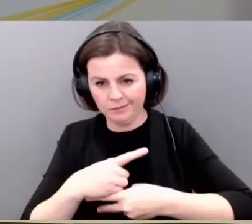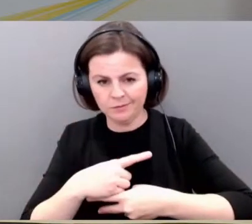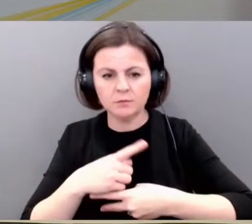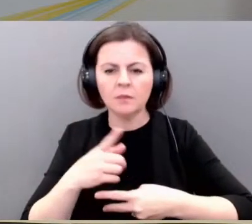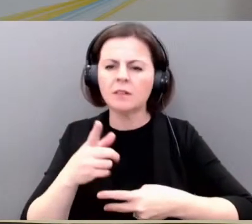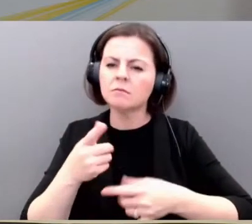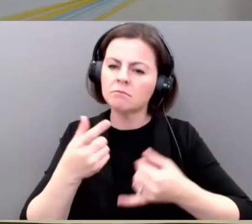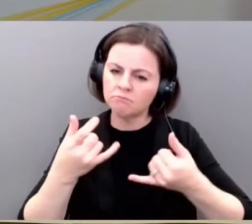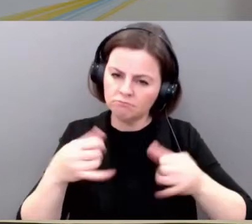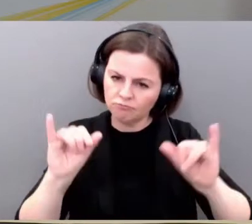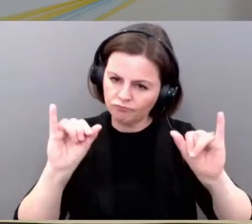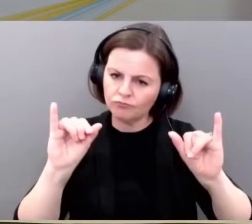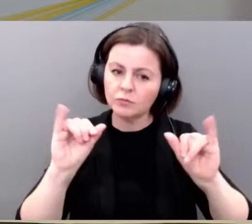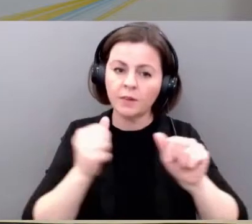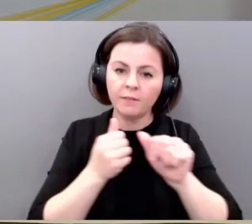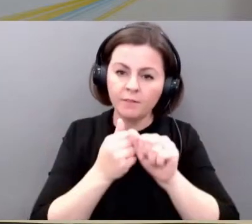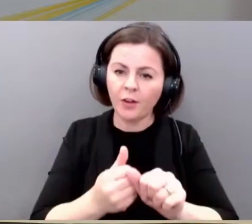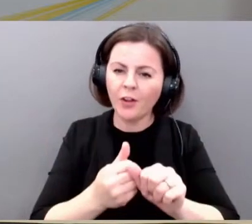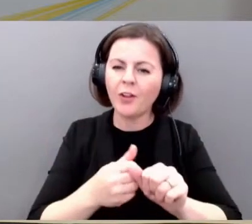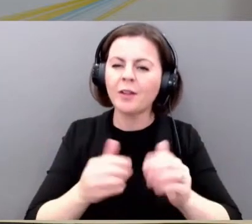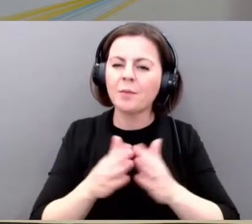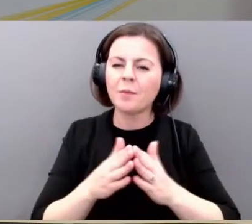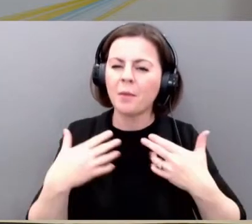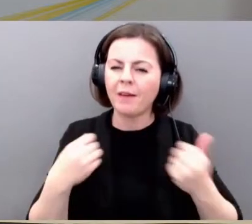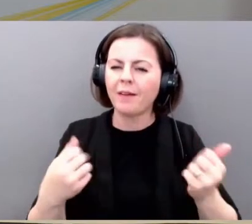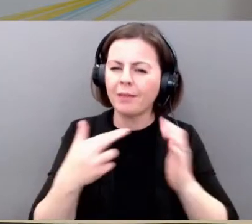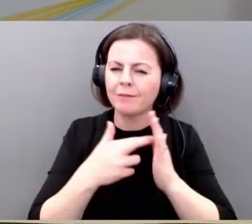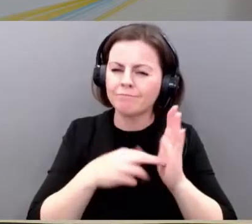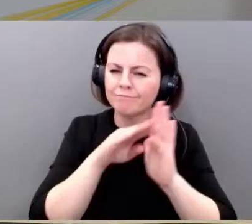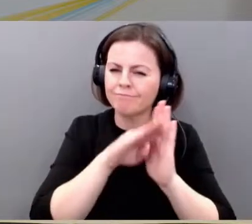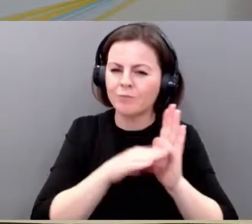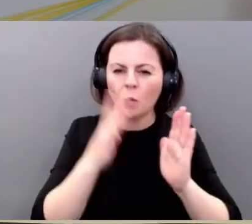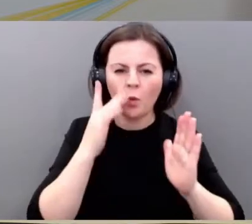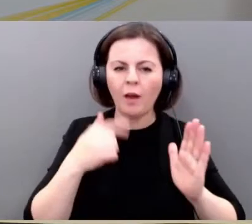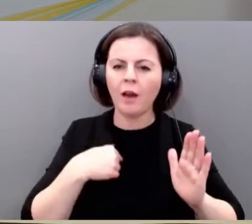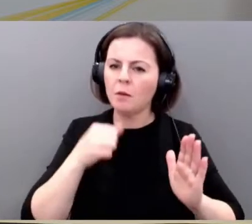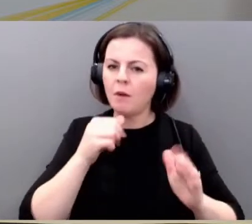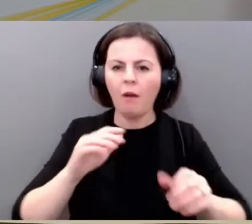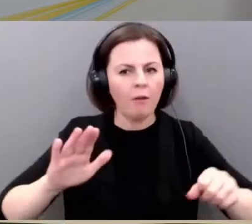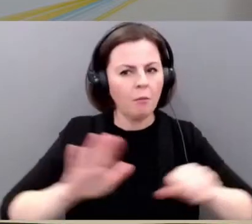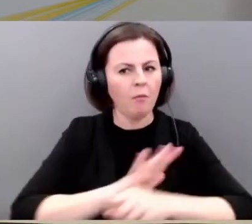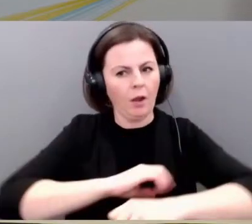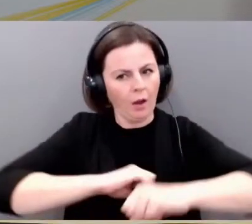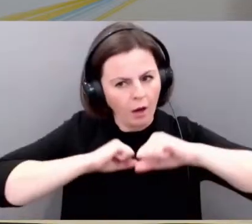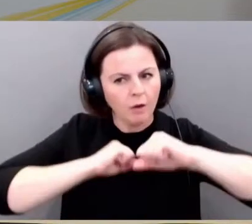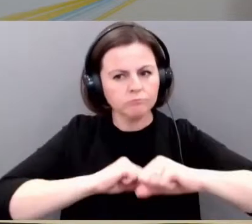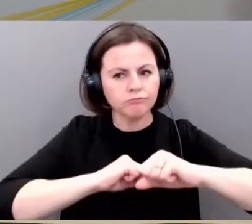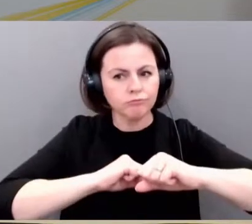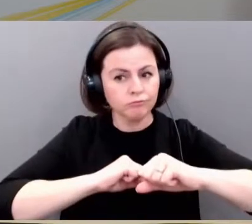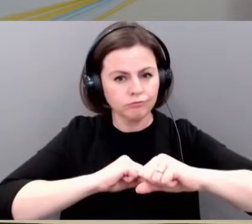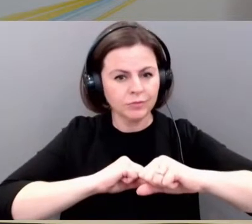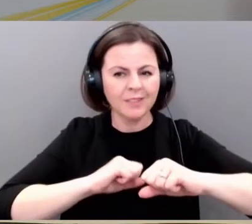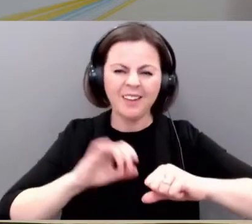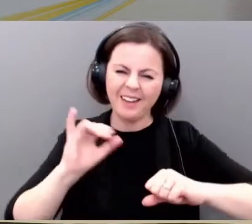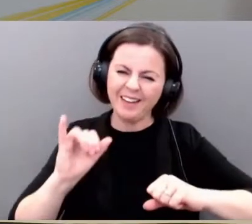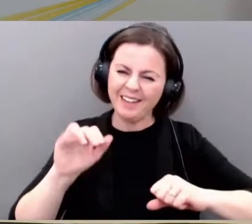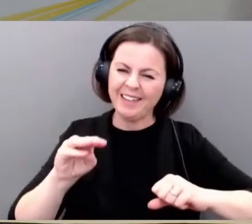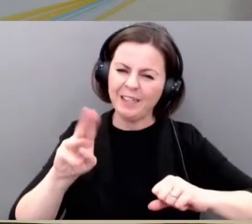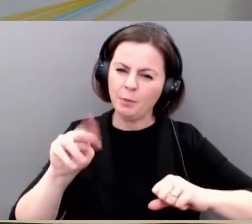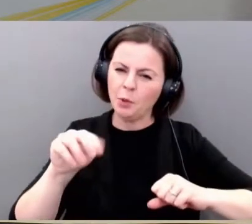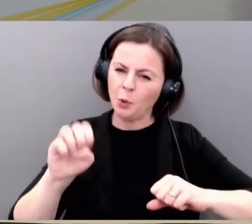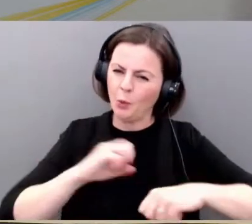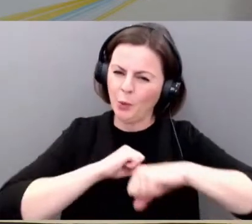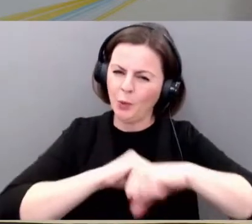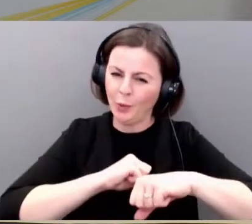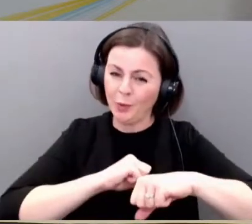you're not fully immunized? And how long after the second dose are you considered immune?